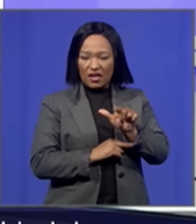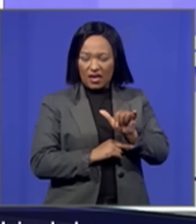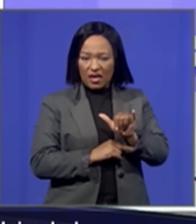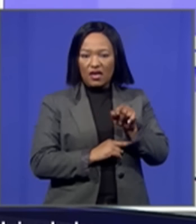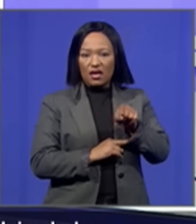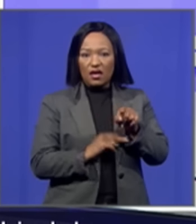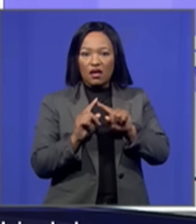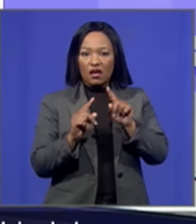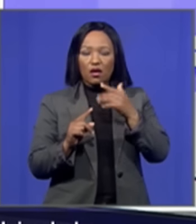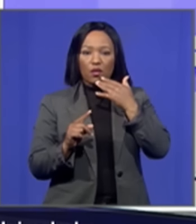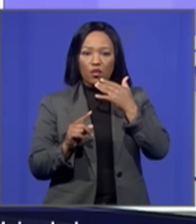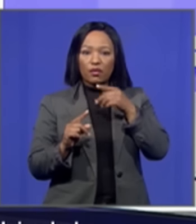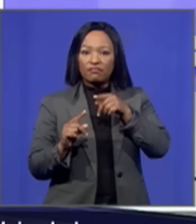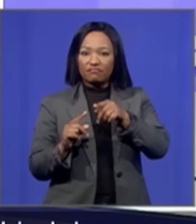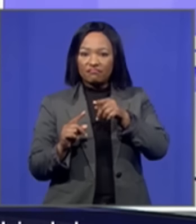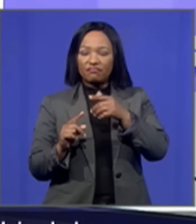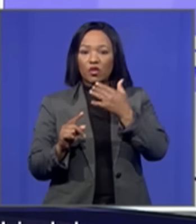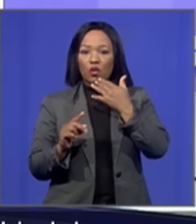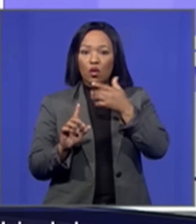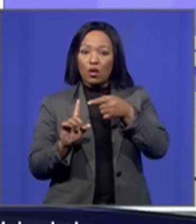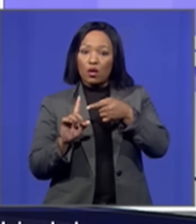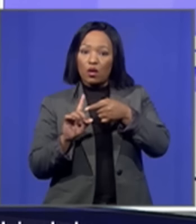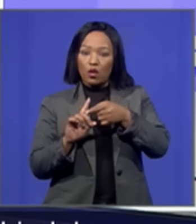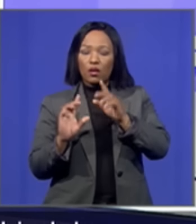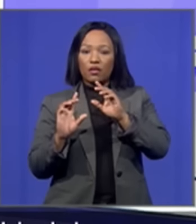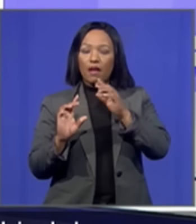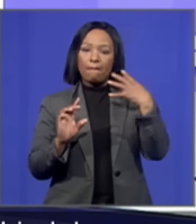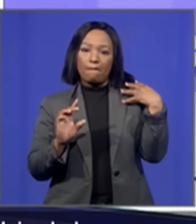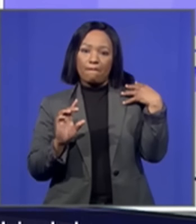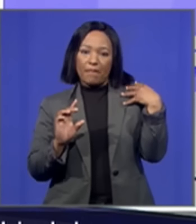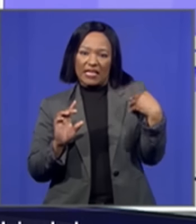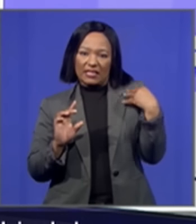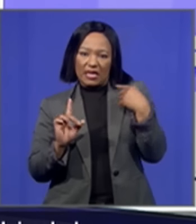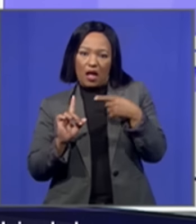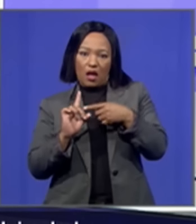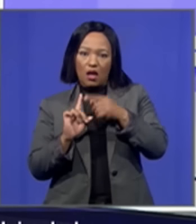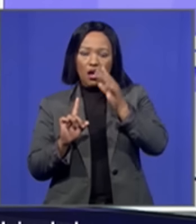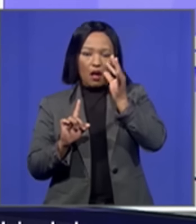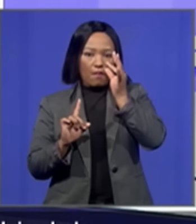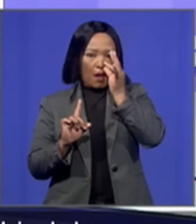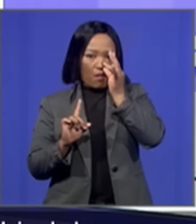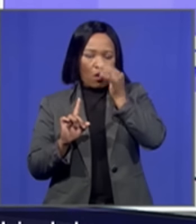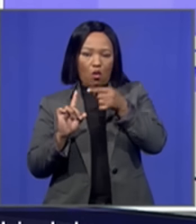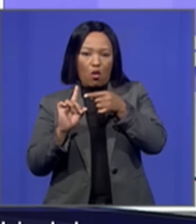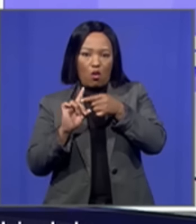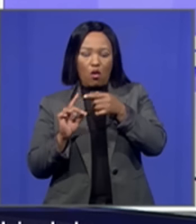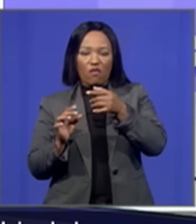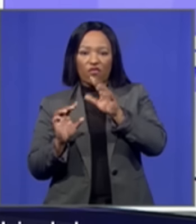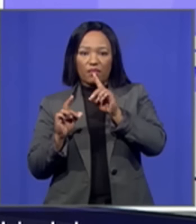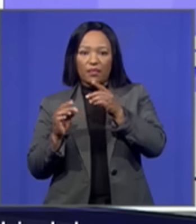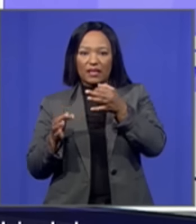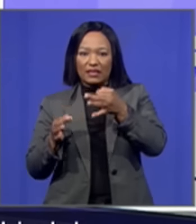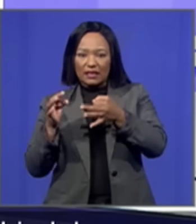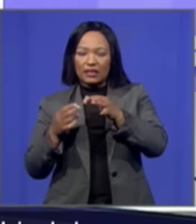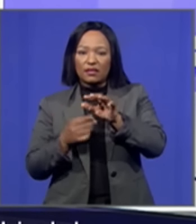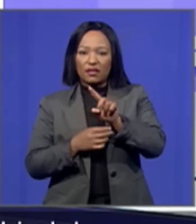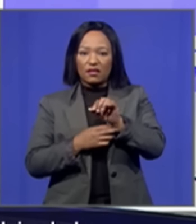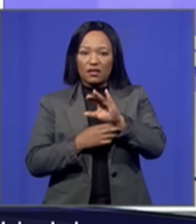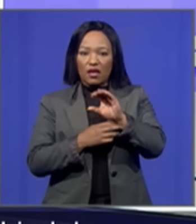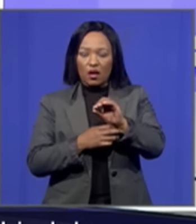ya bosiamisi le tlhabololo ya molaotheo Mamoloko Kubai, tona ya merero ya boditšhaba Ronald Lamola le tona ya sepodisi